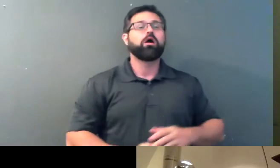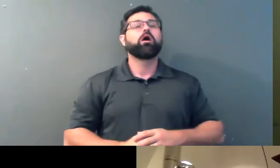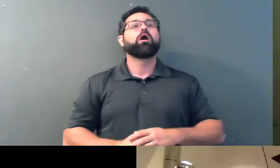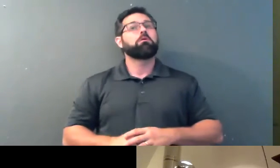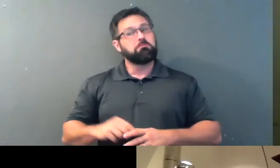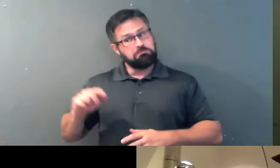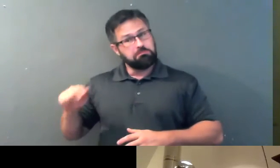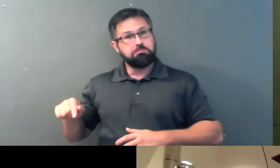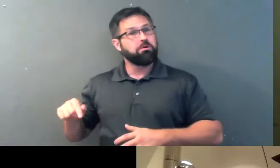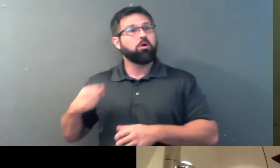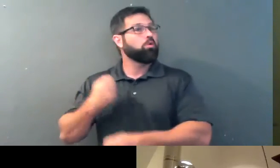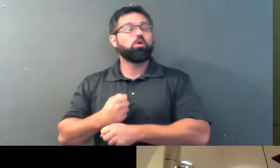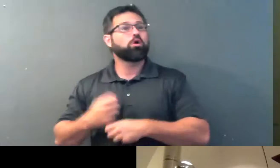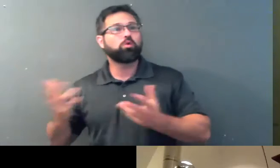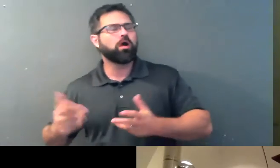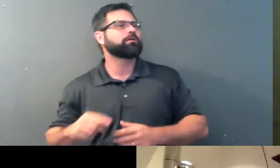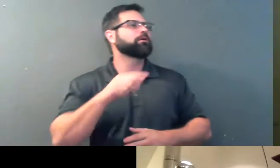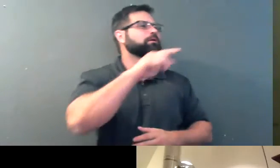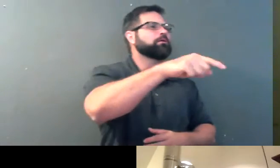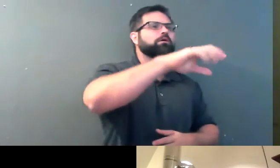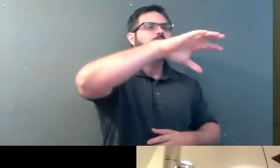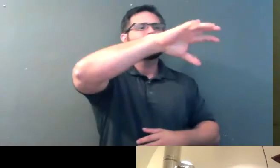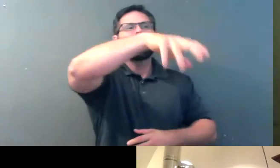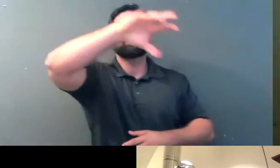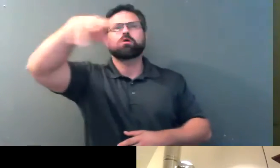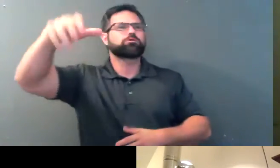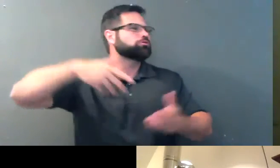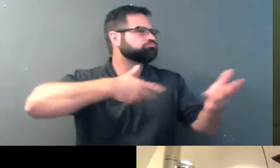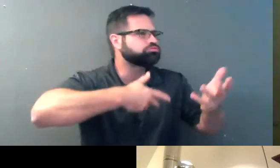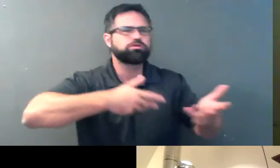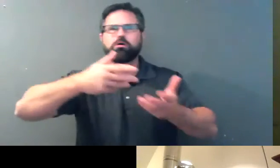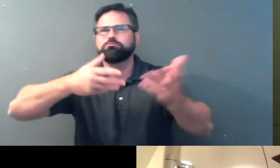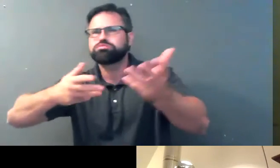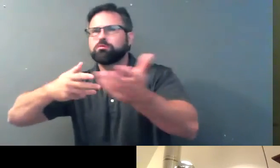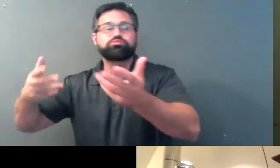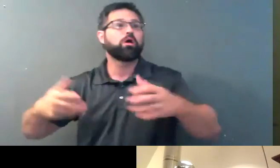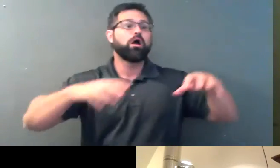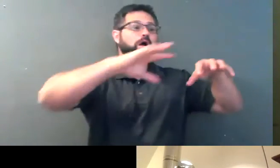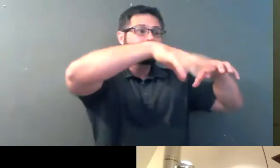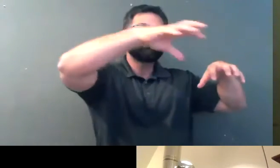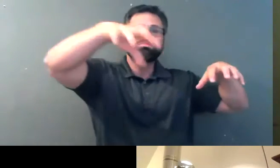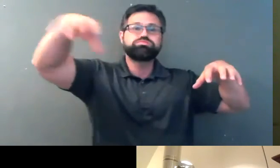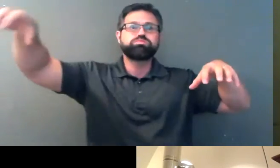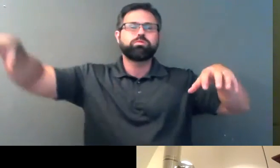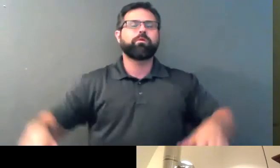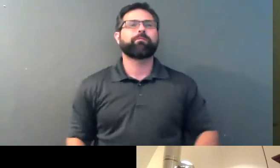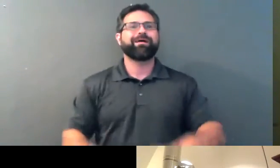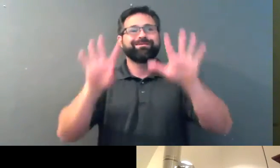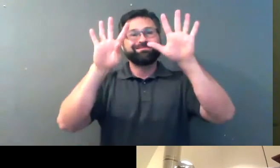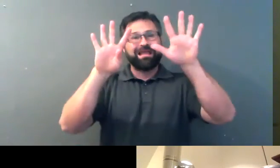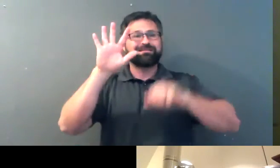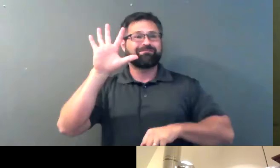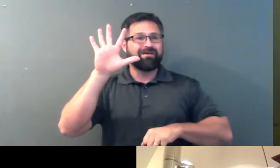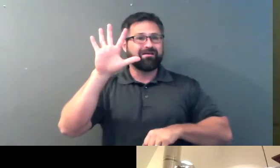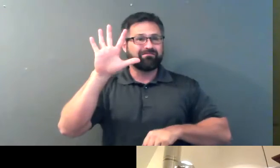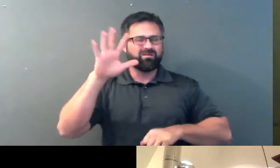constructive dialogues with delegations from 95 states parties from all regions of the